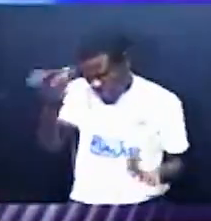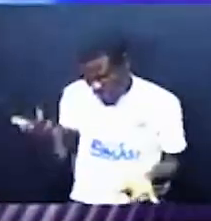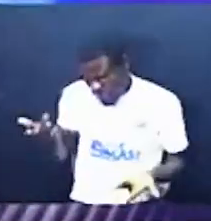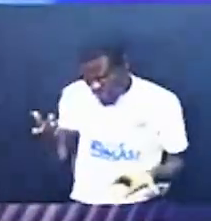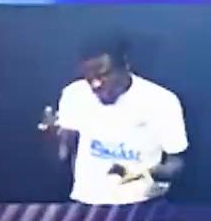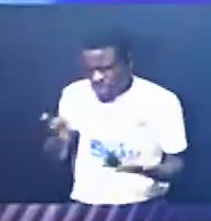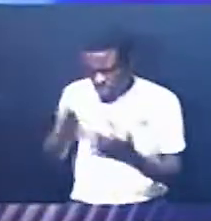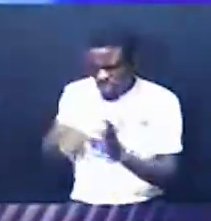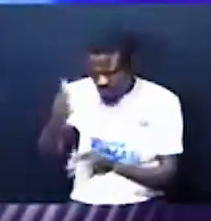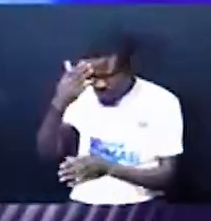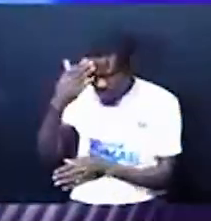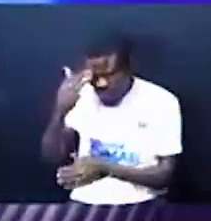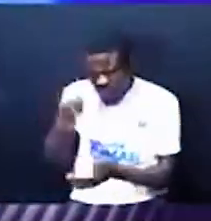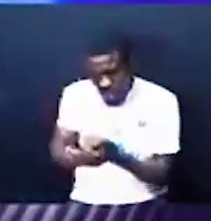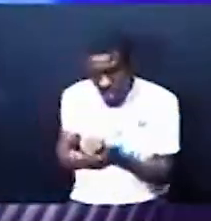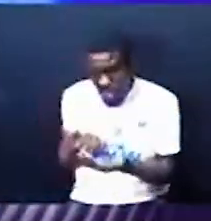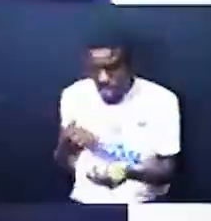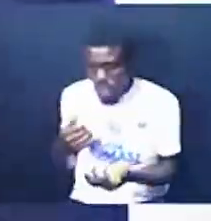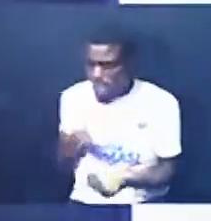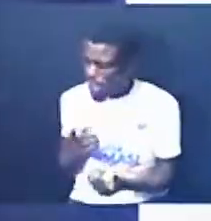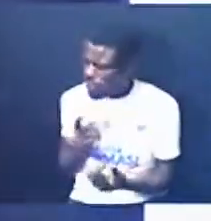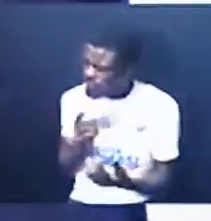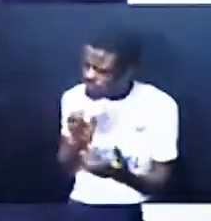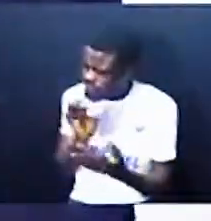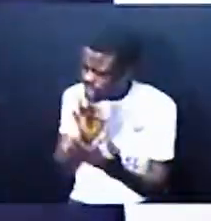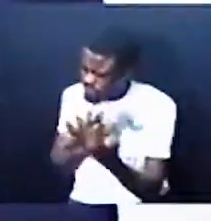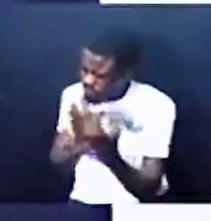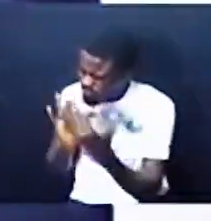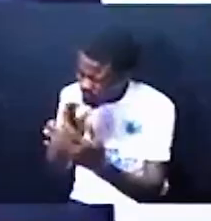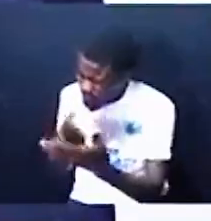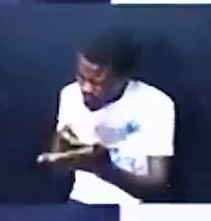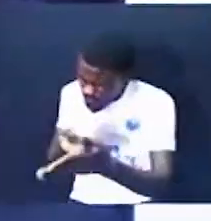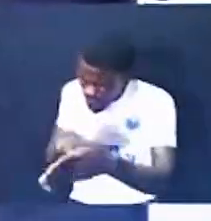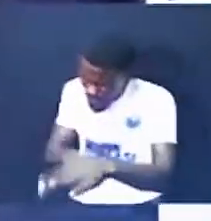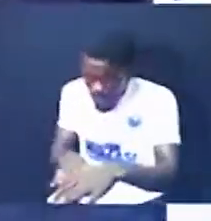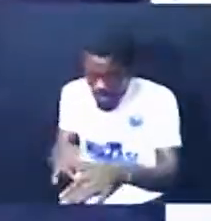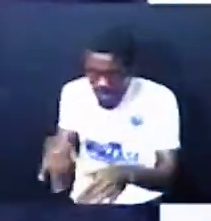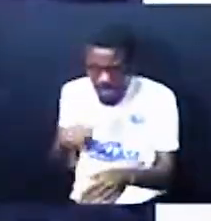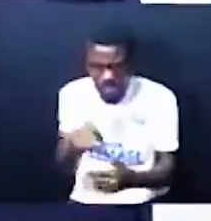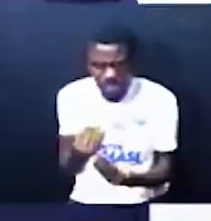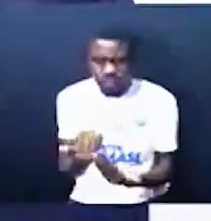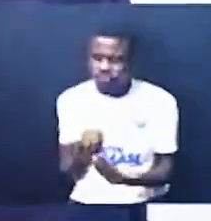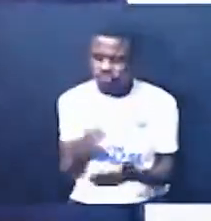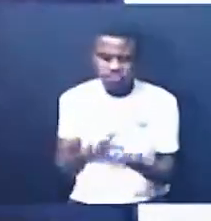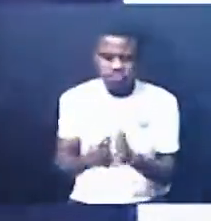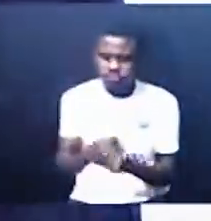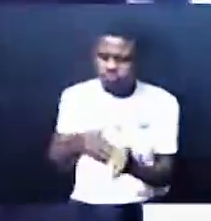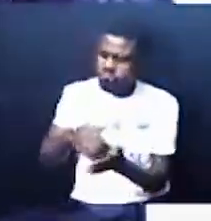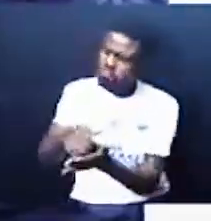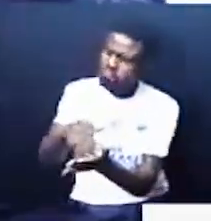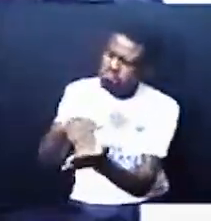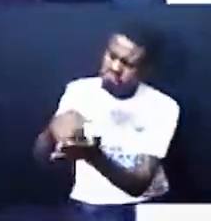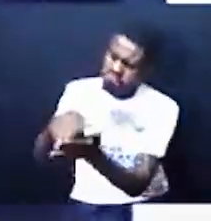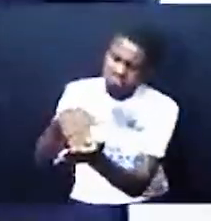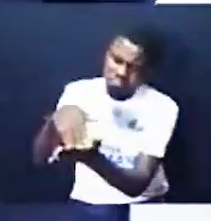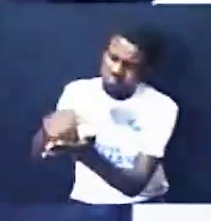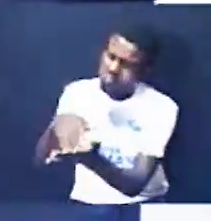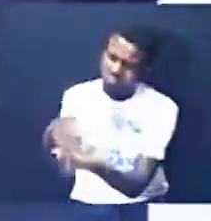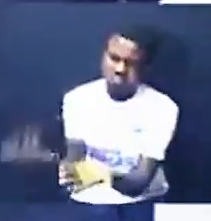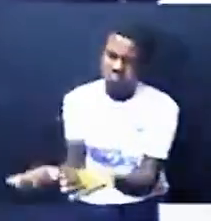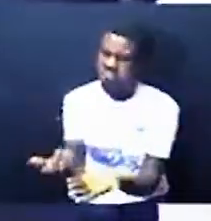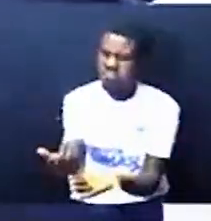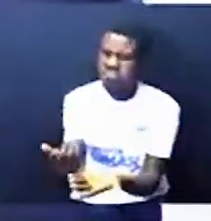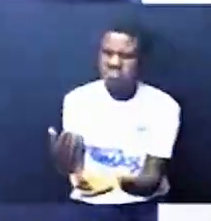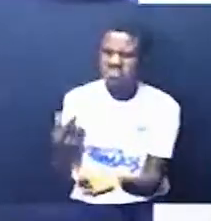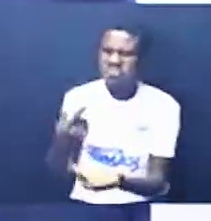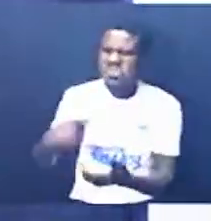and they know that they are facing death, they become so vulnerable. You cannot stop